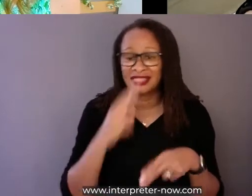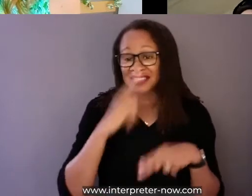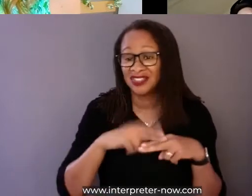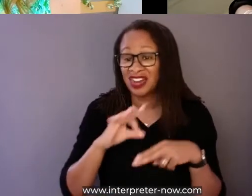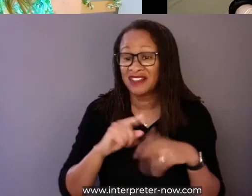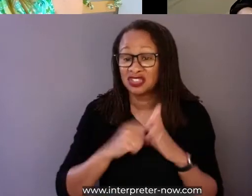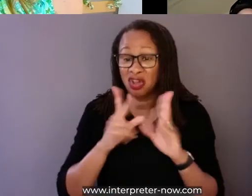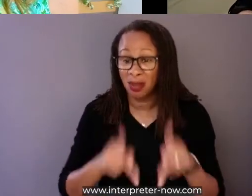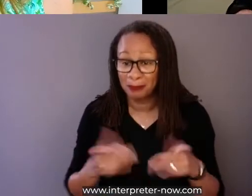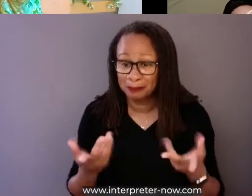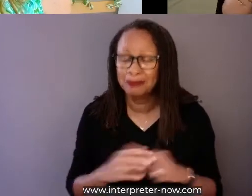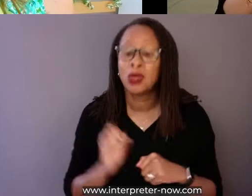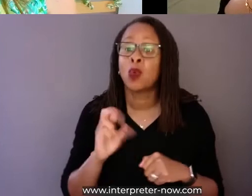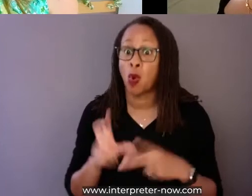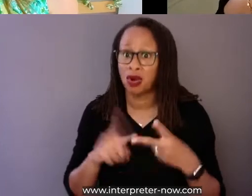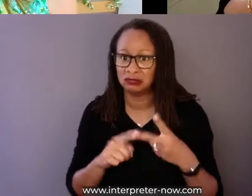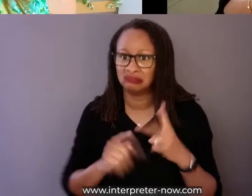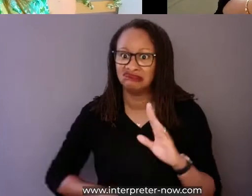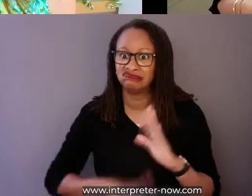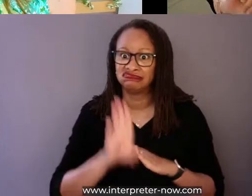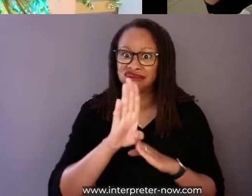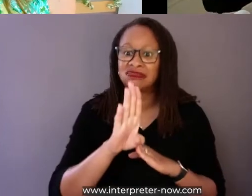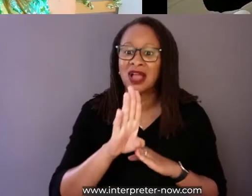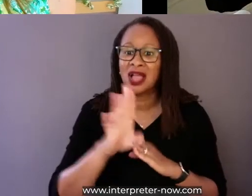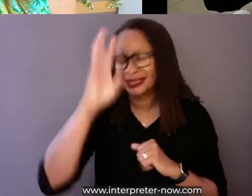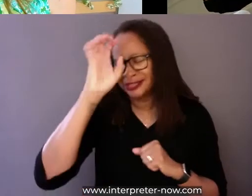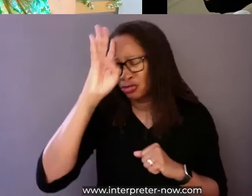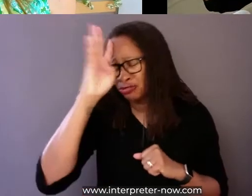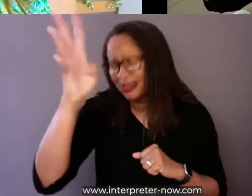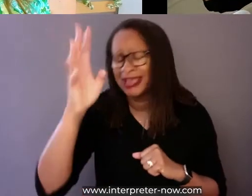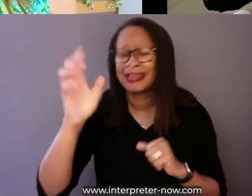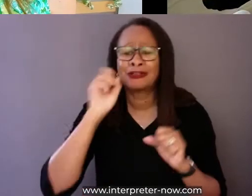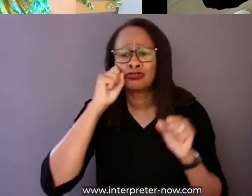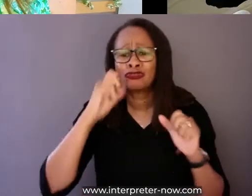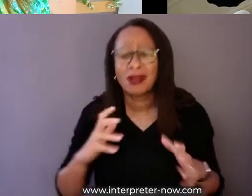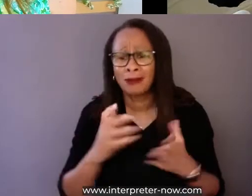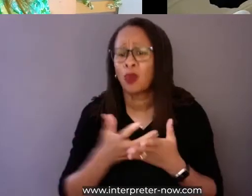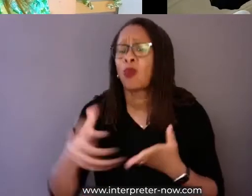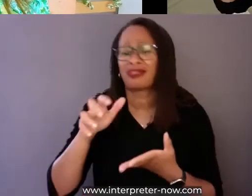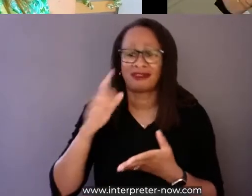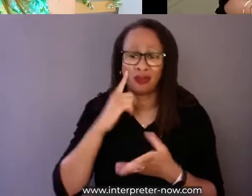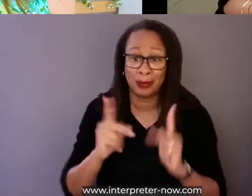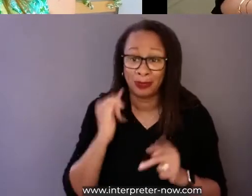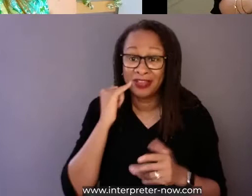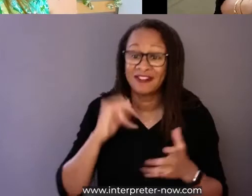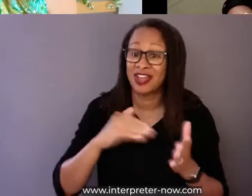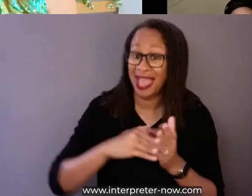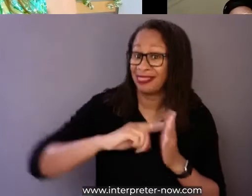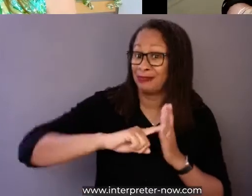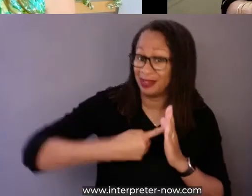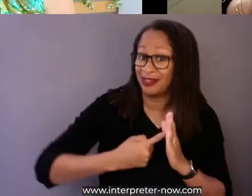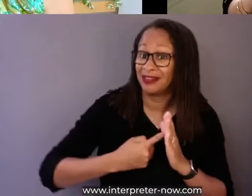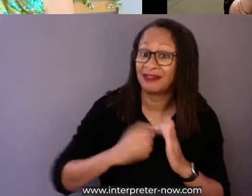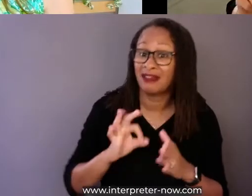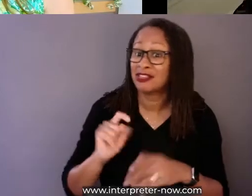startup ride, or can create incredible wealth for people. And so as an HR